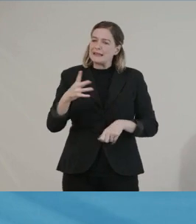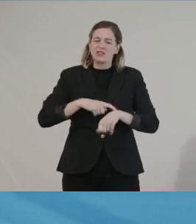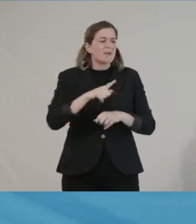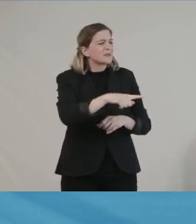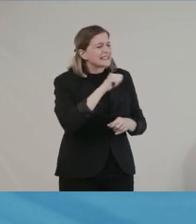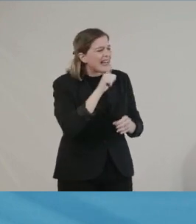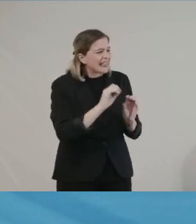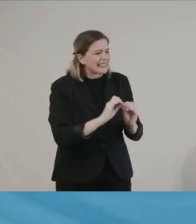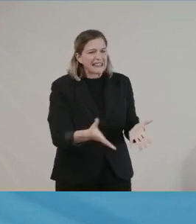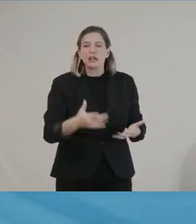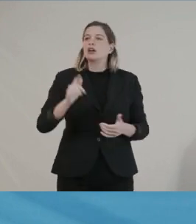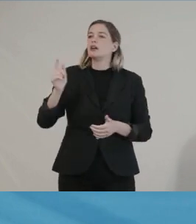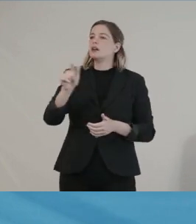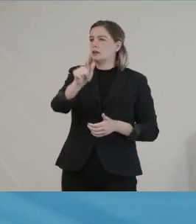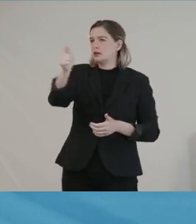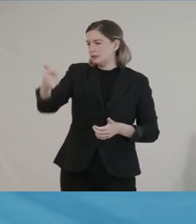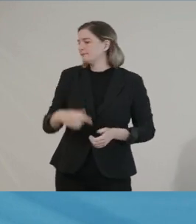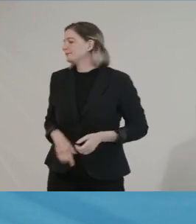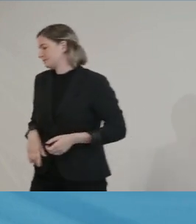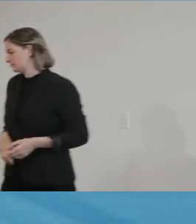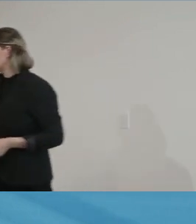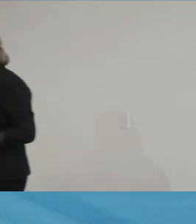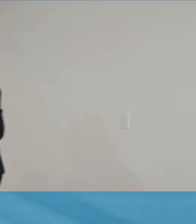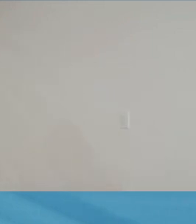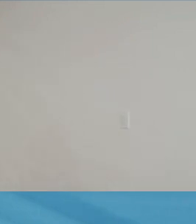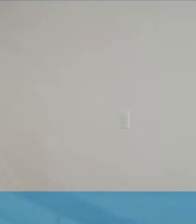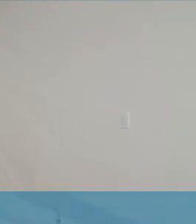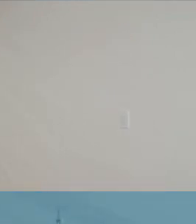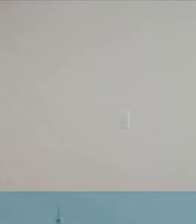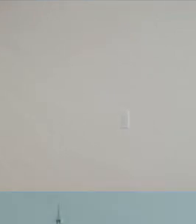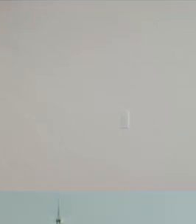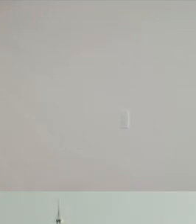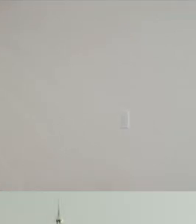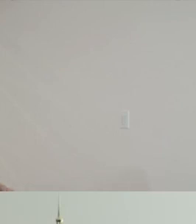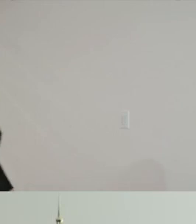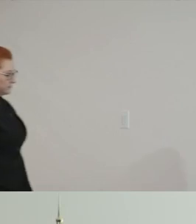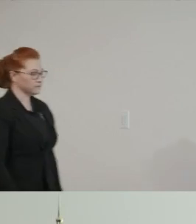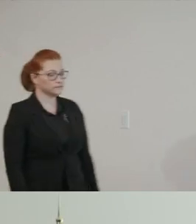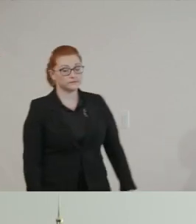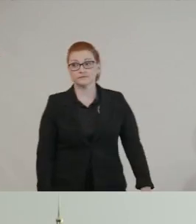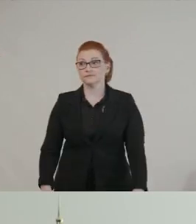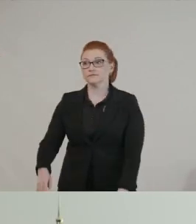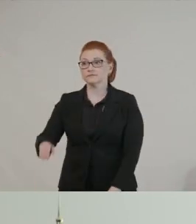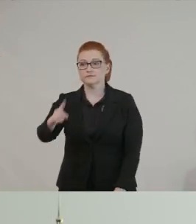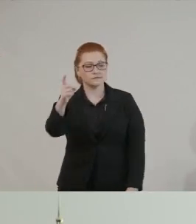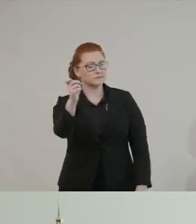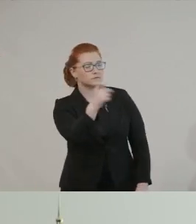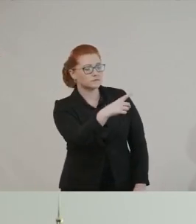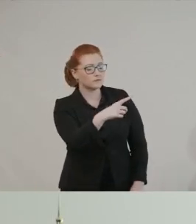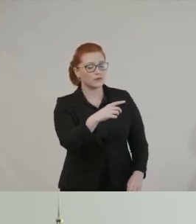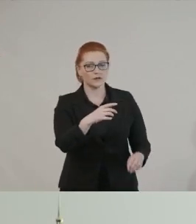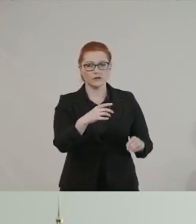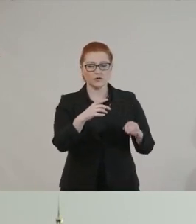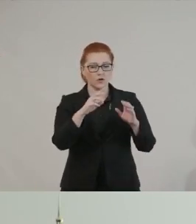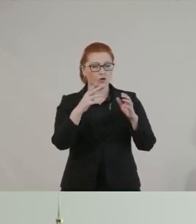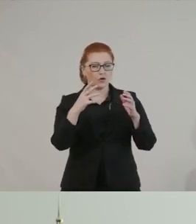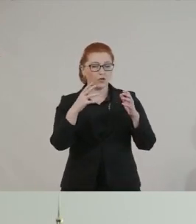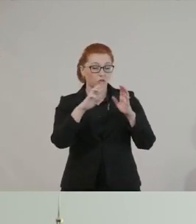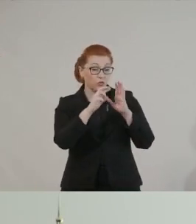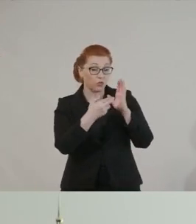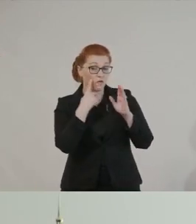Thank you. Dr. Chris, what role does testing and contact tracing play in the